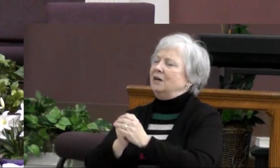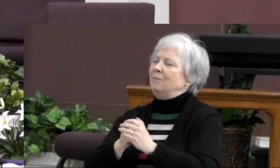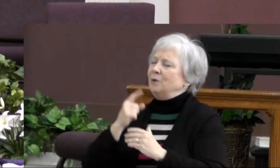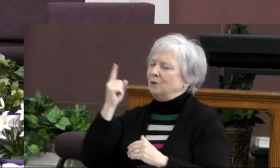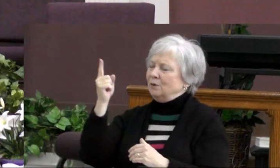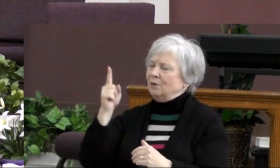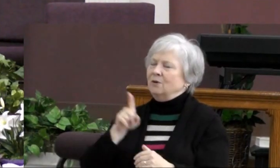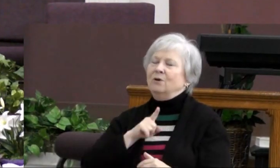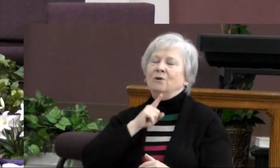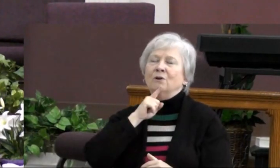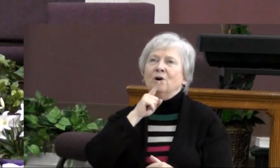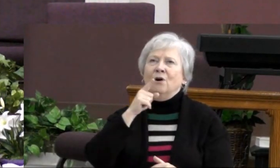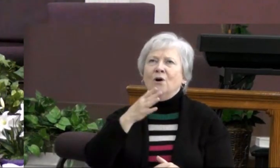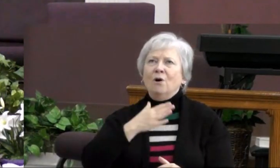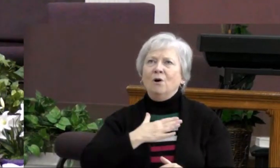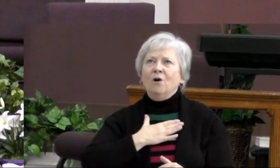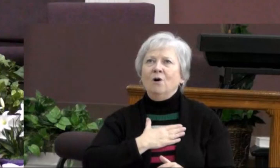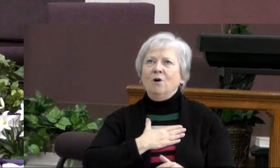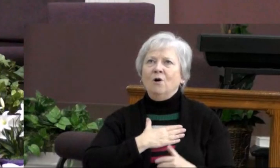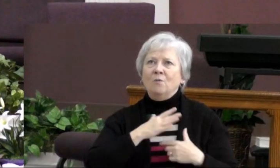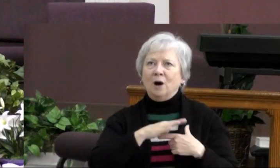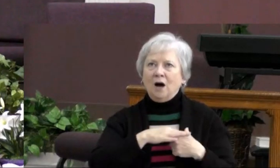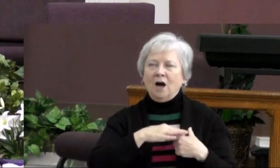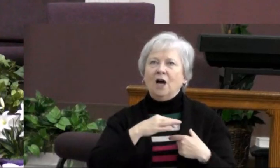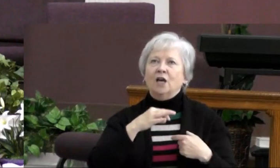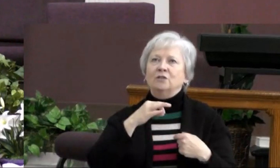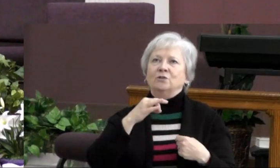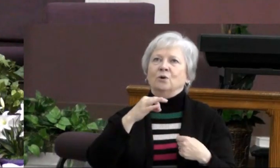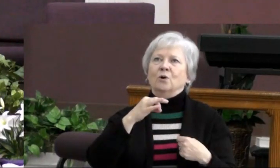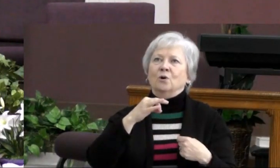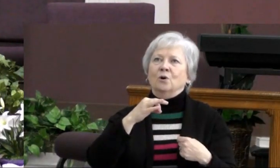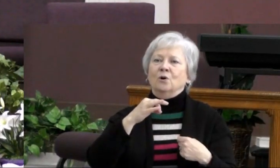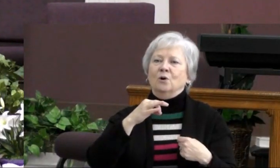worship you, O my